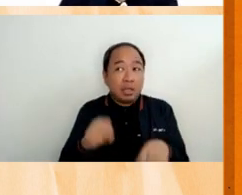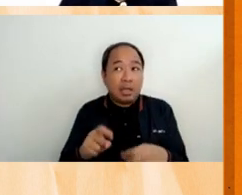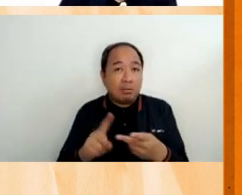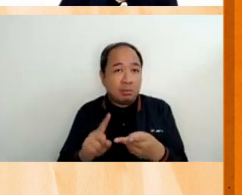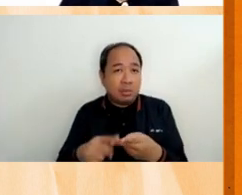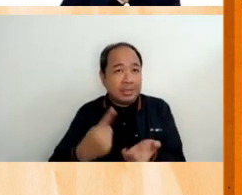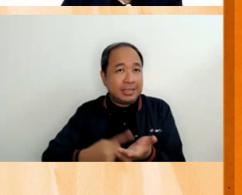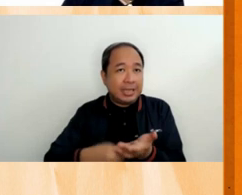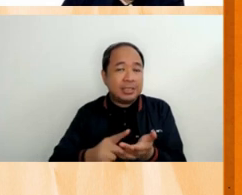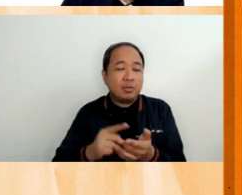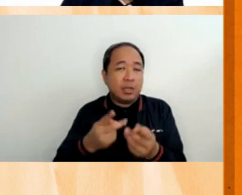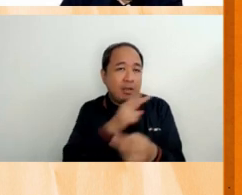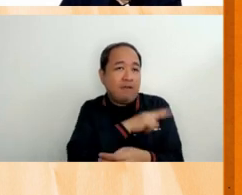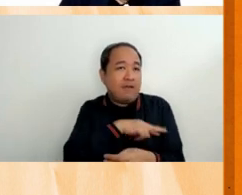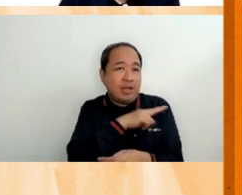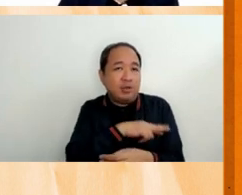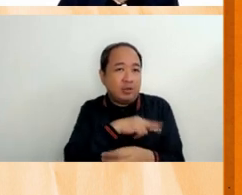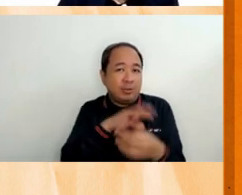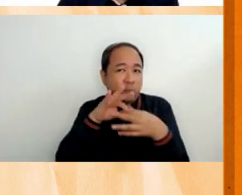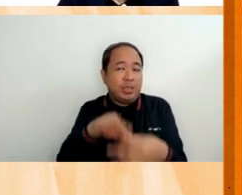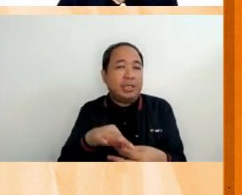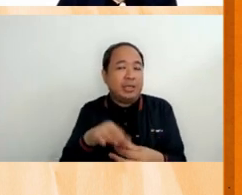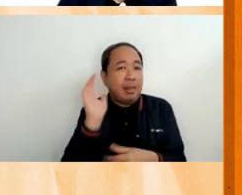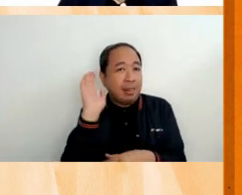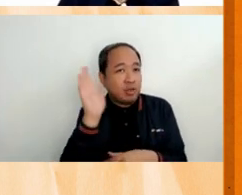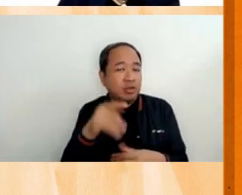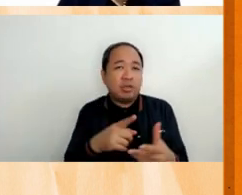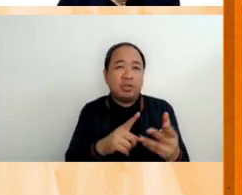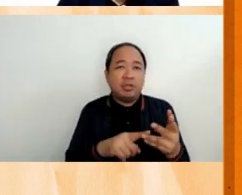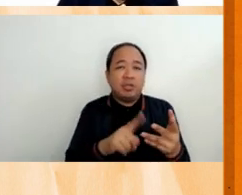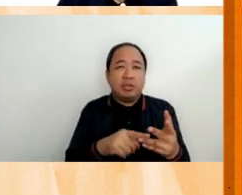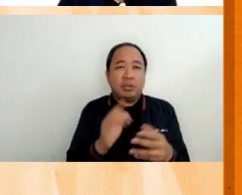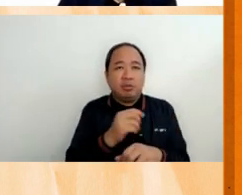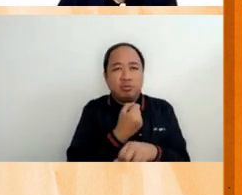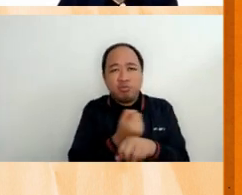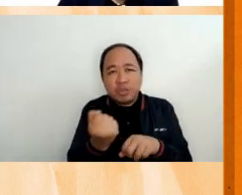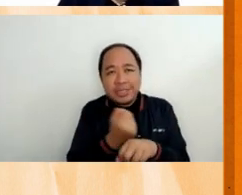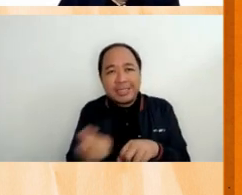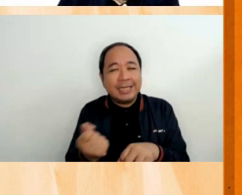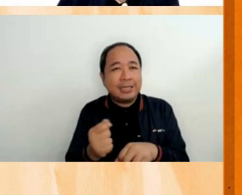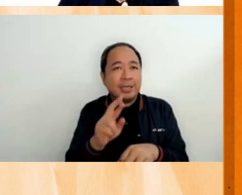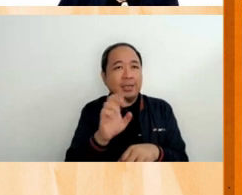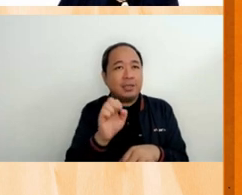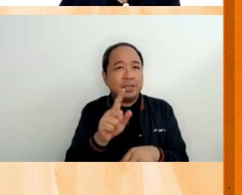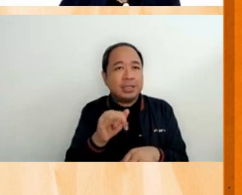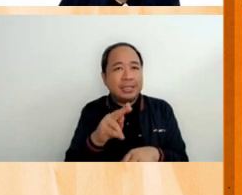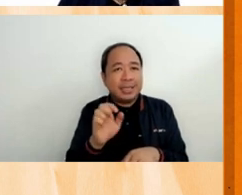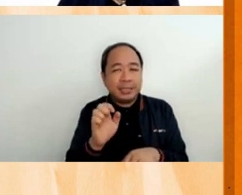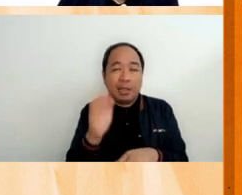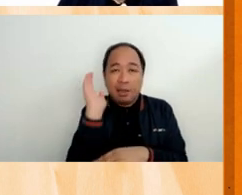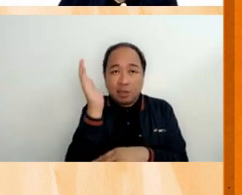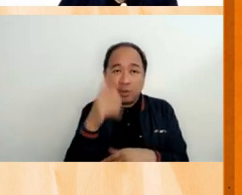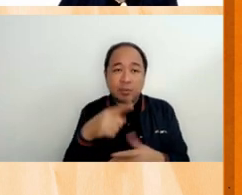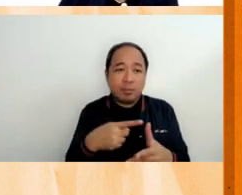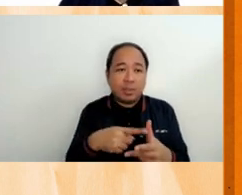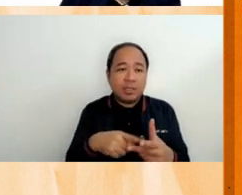definitely, we want them we want to talk about healthy coping and belonging. We also in